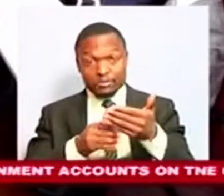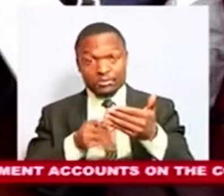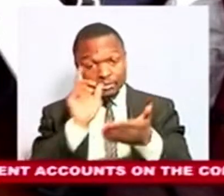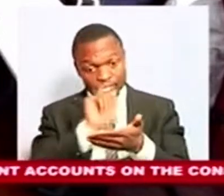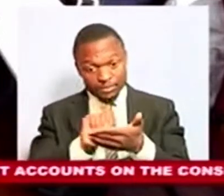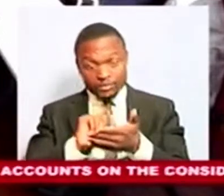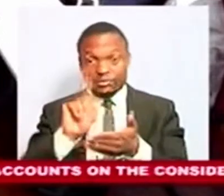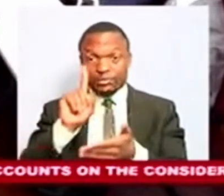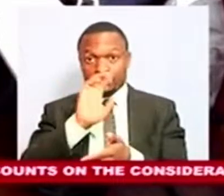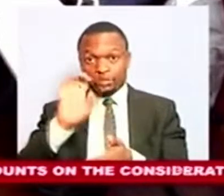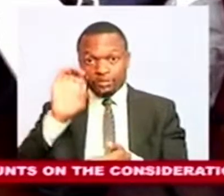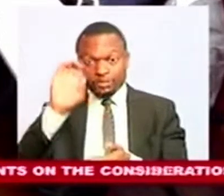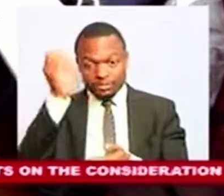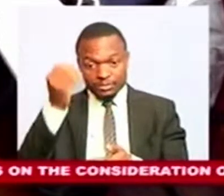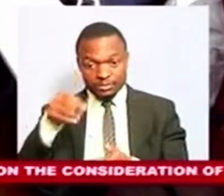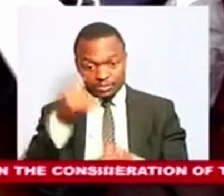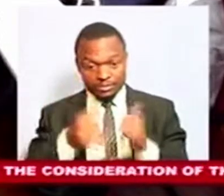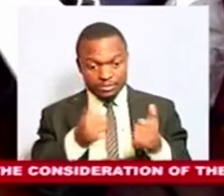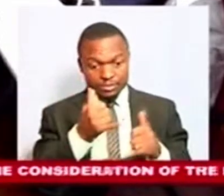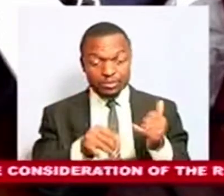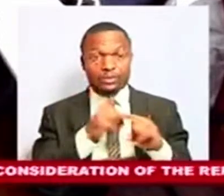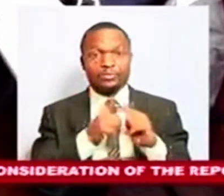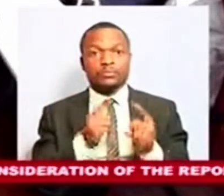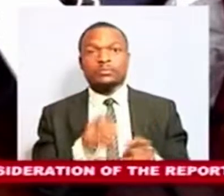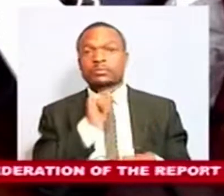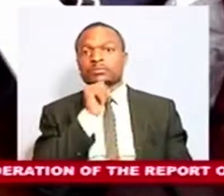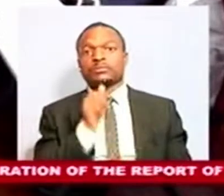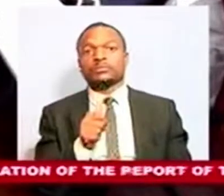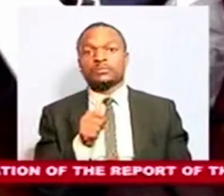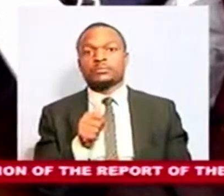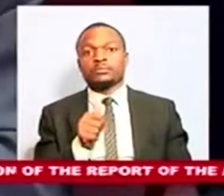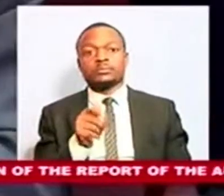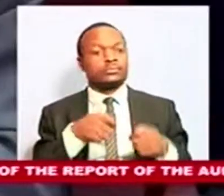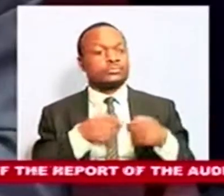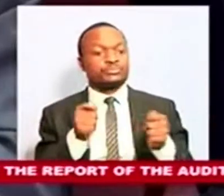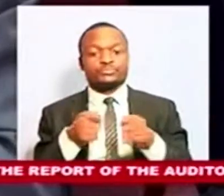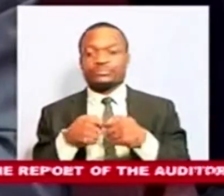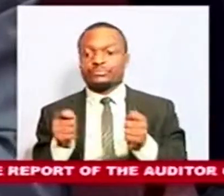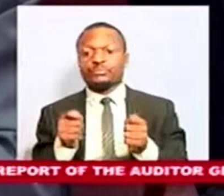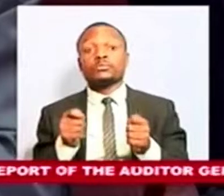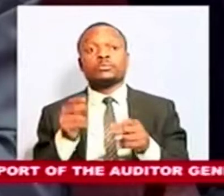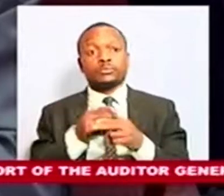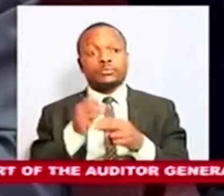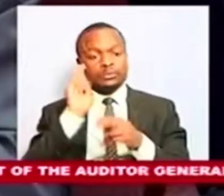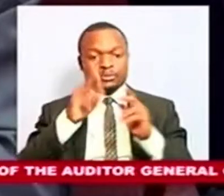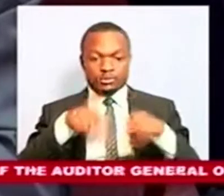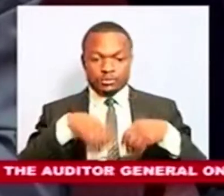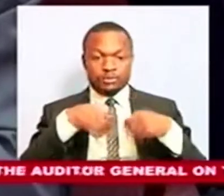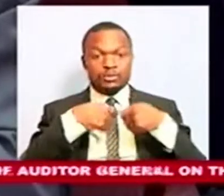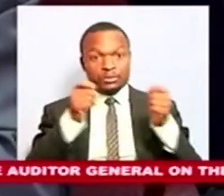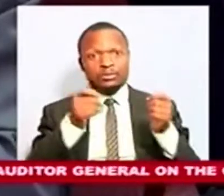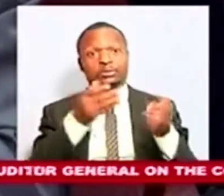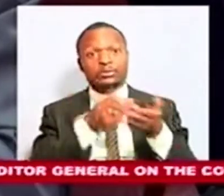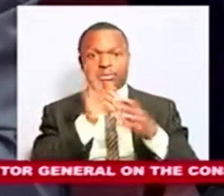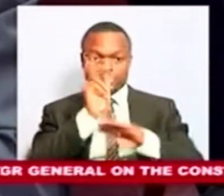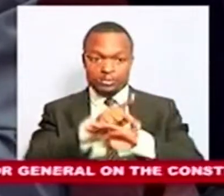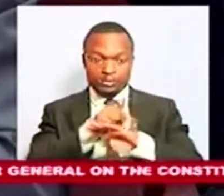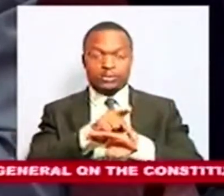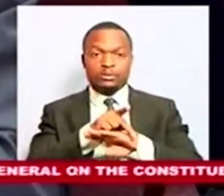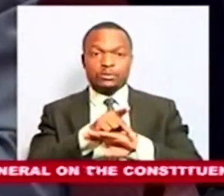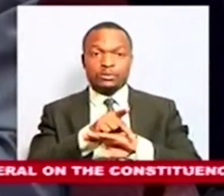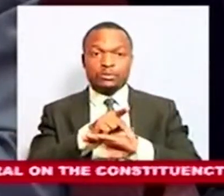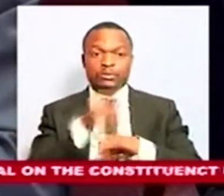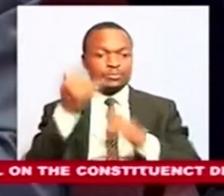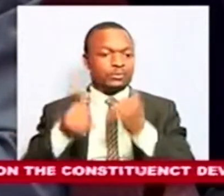100% Chair completed, which we haven't even commissioned, which soon we will commission this project. So when this sent level, we have completed